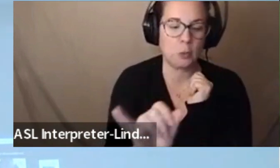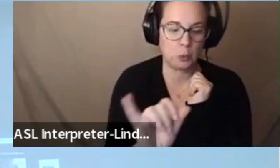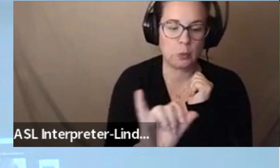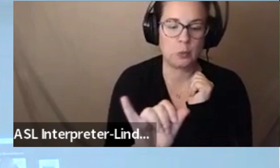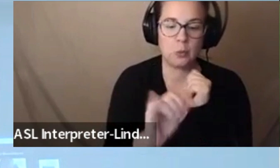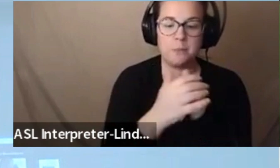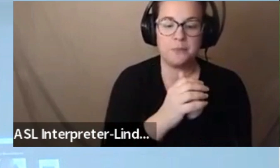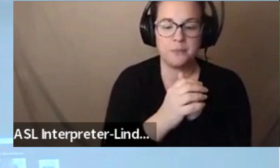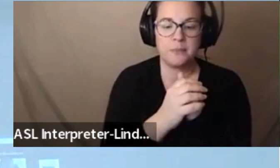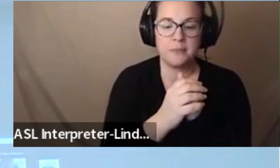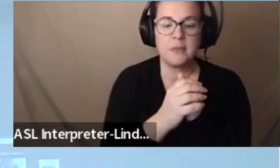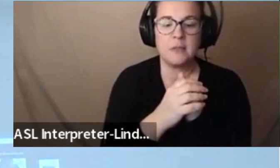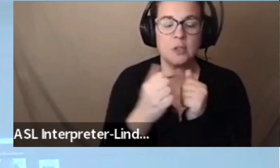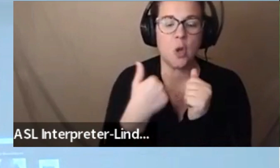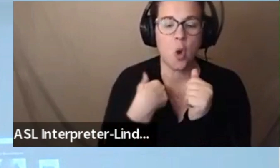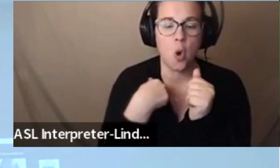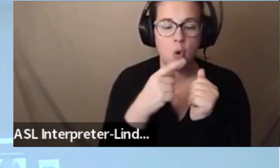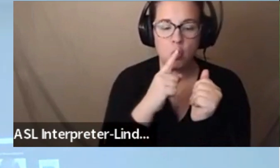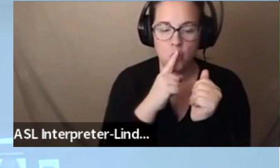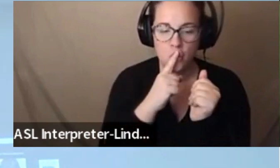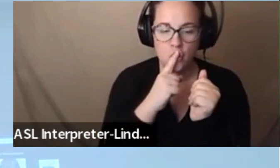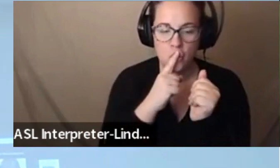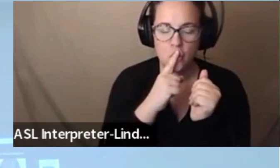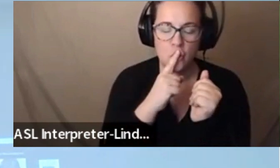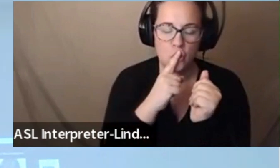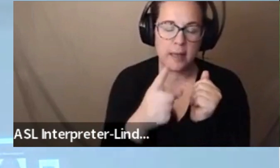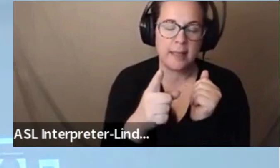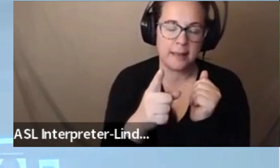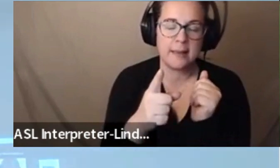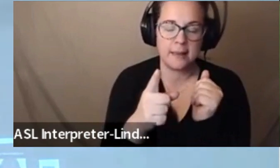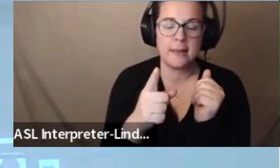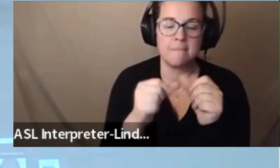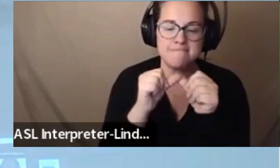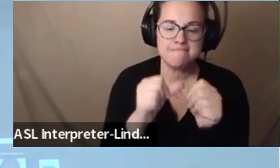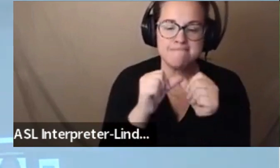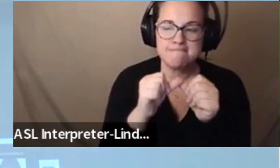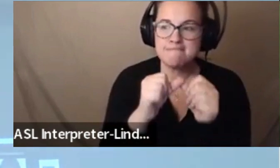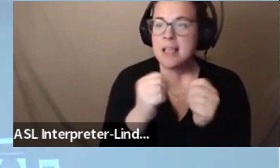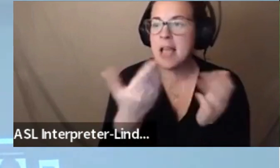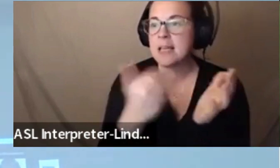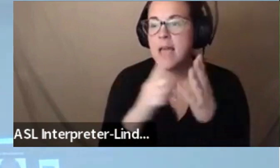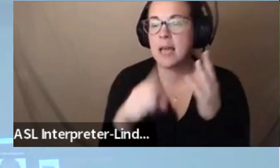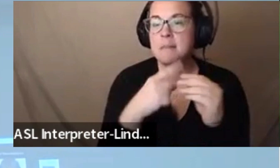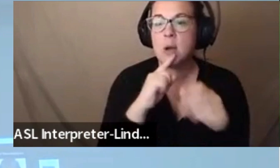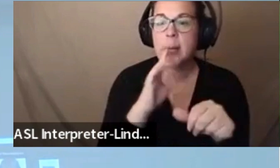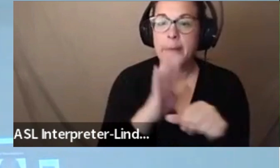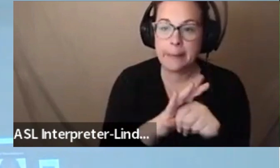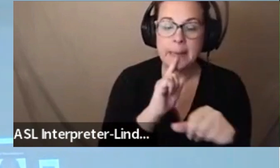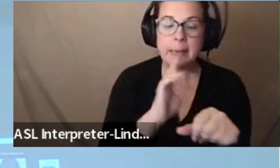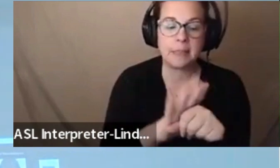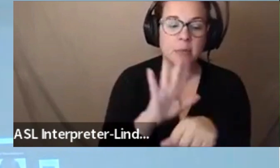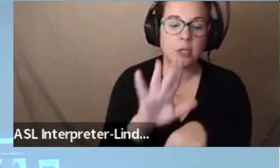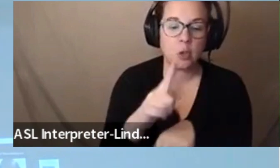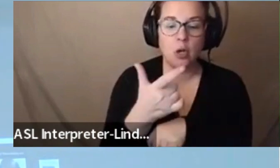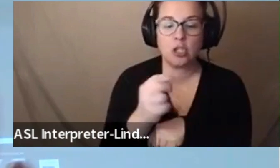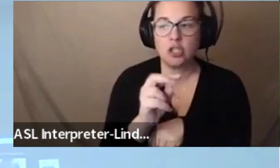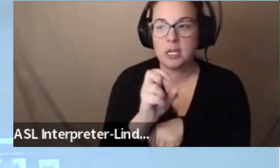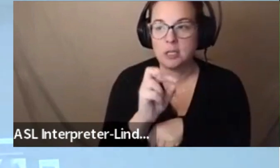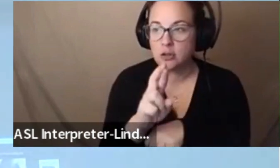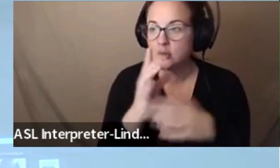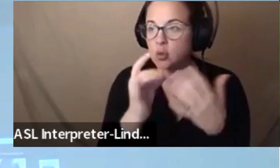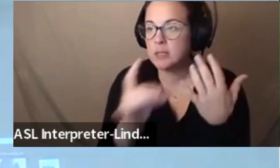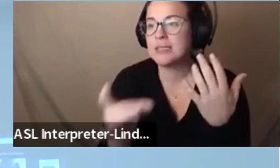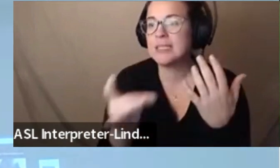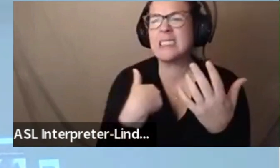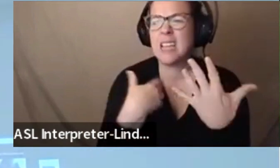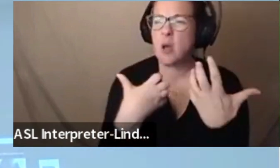of theatre too. It's about how going for it. It's about making me feel something, and so you're committing to your